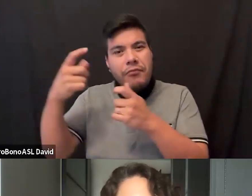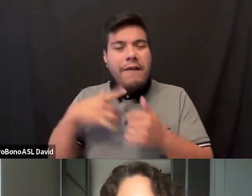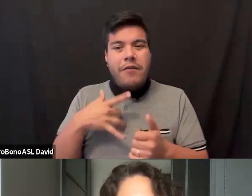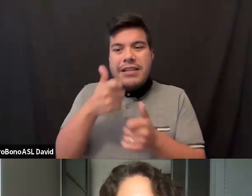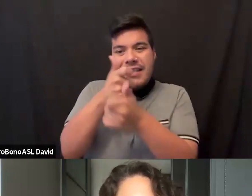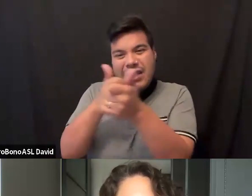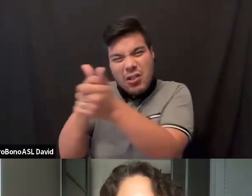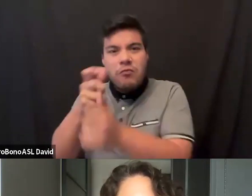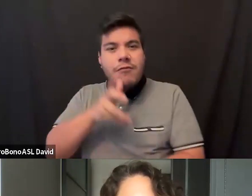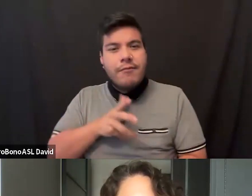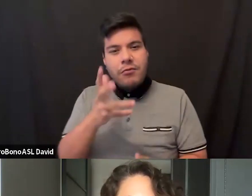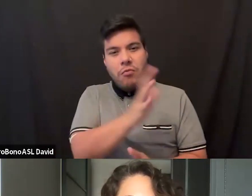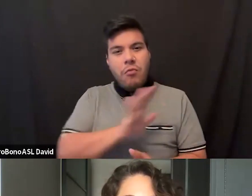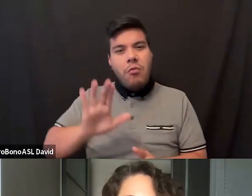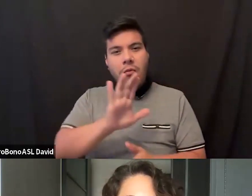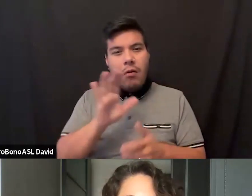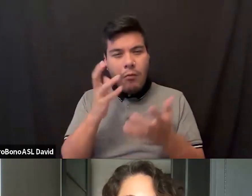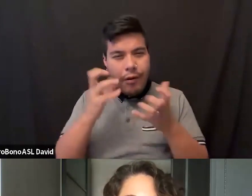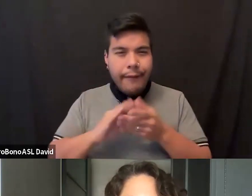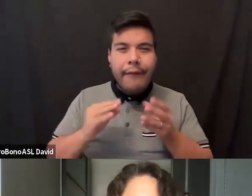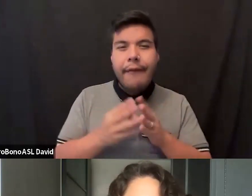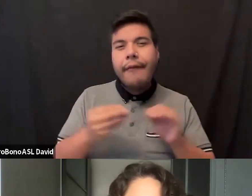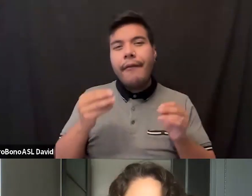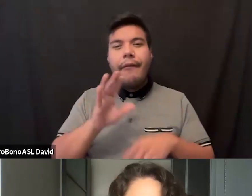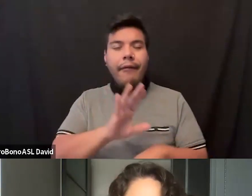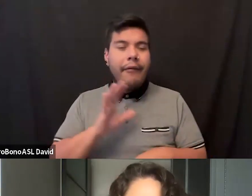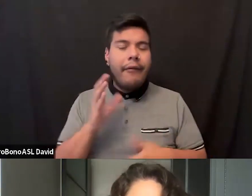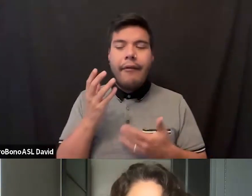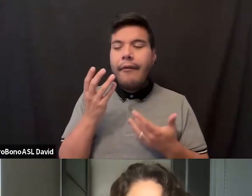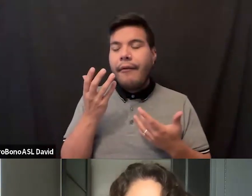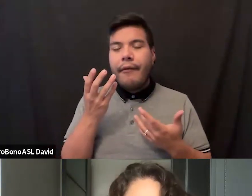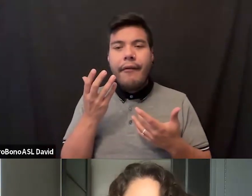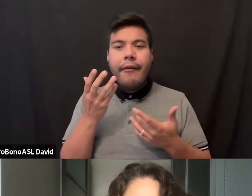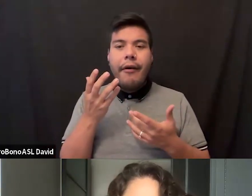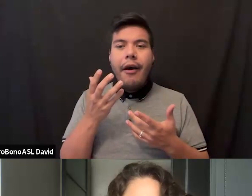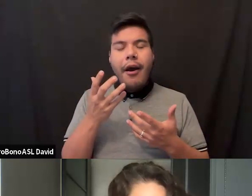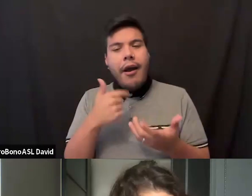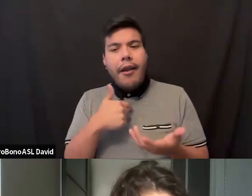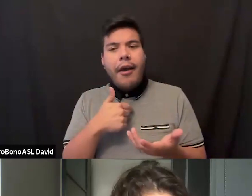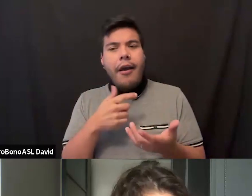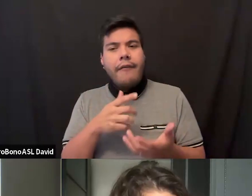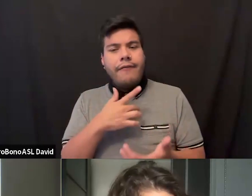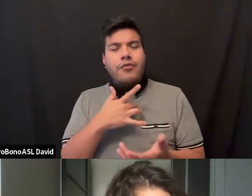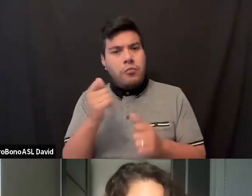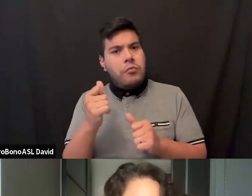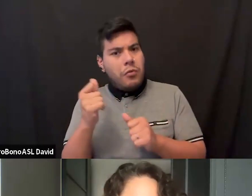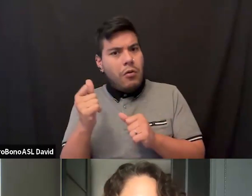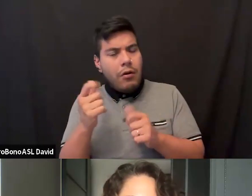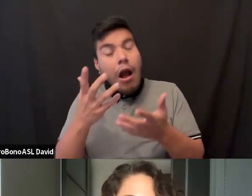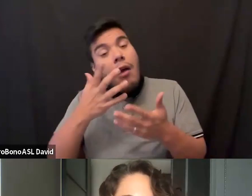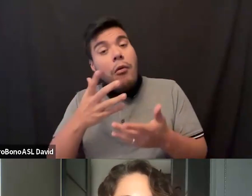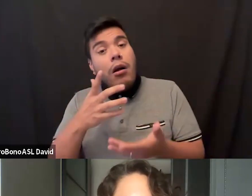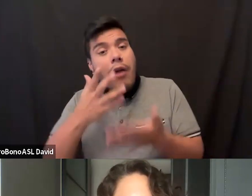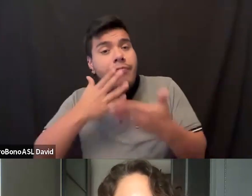wants to share their stories. And I listen from, I would say, all of them, that thanks so much for making the film, because